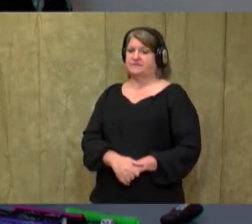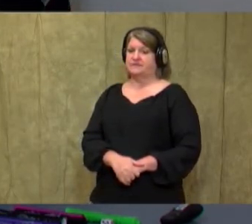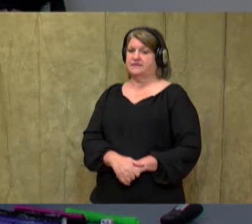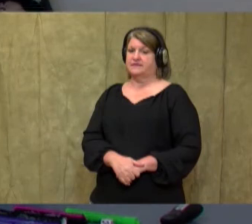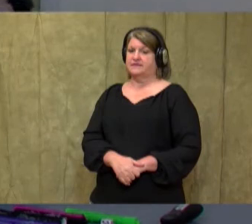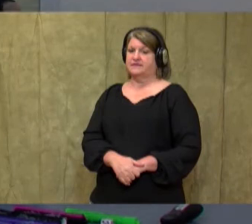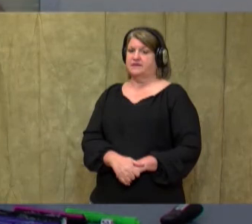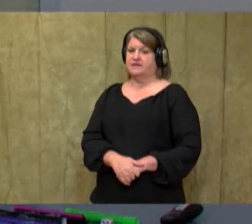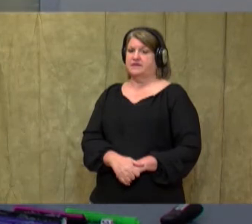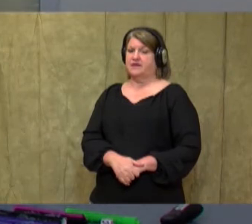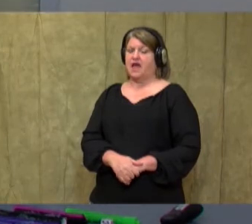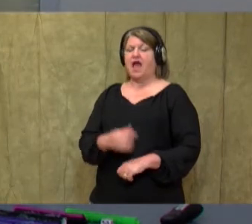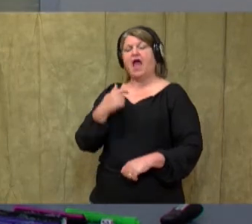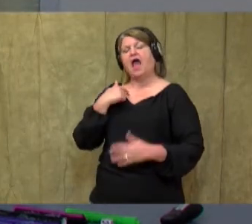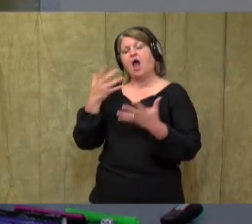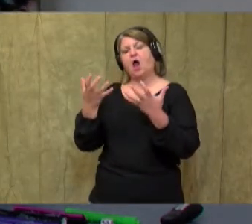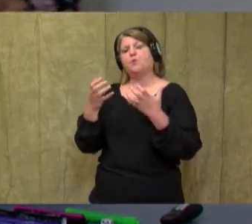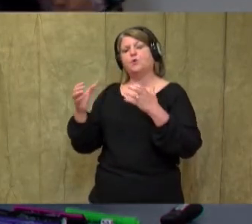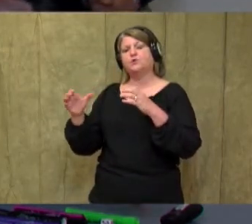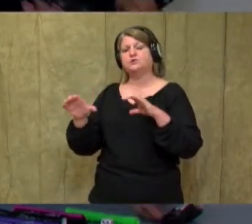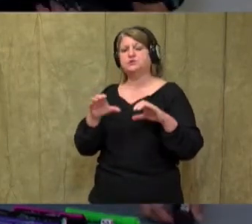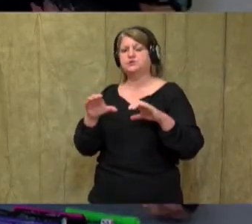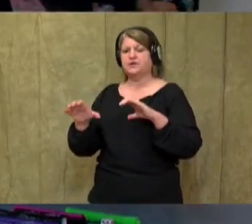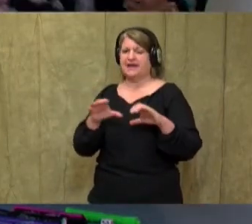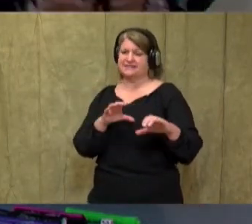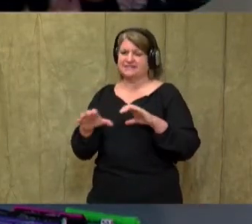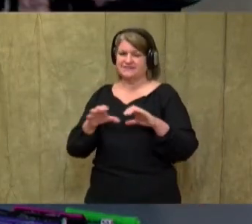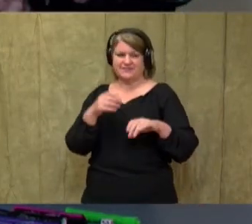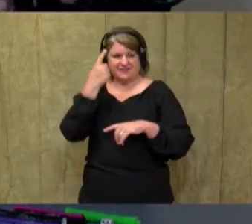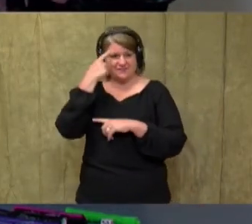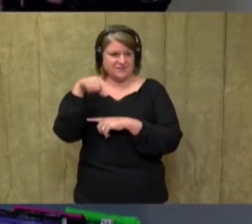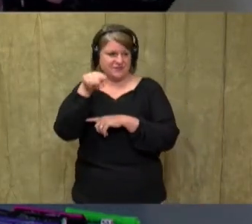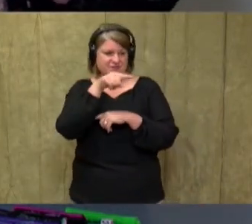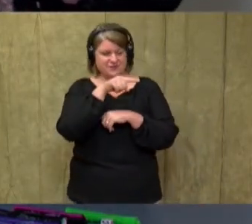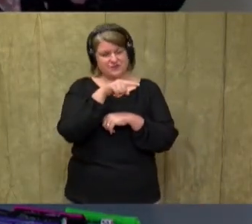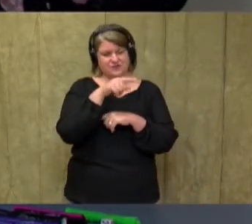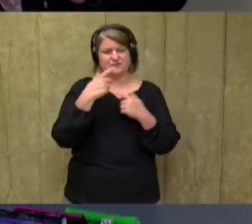All right, I want to do a little activity for you to try.